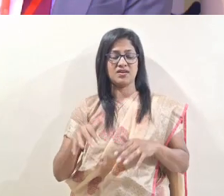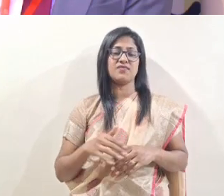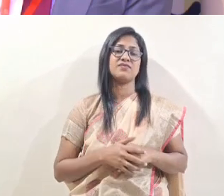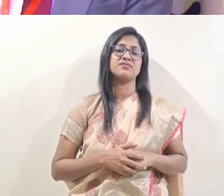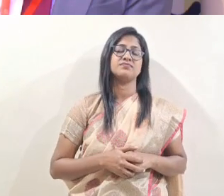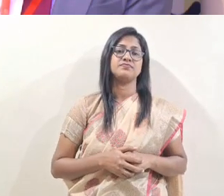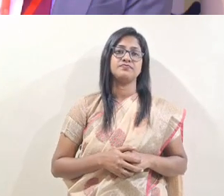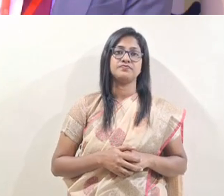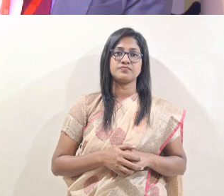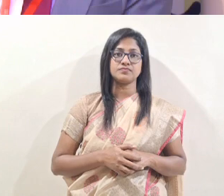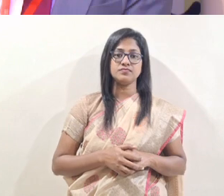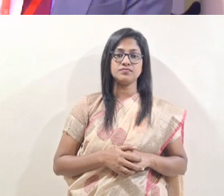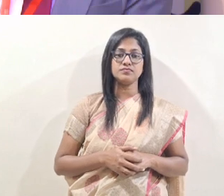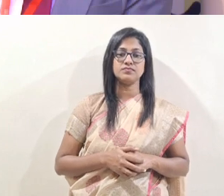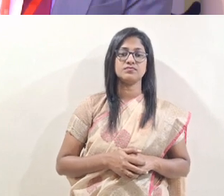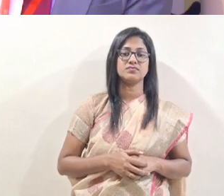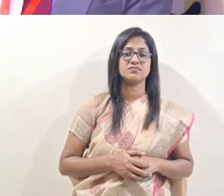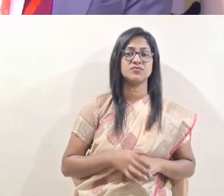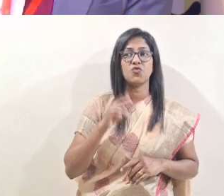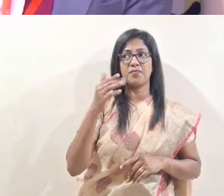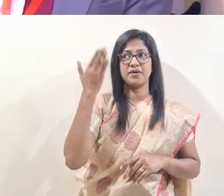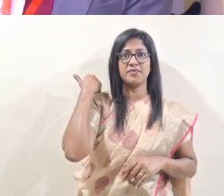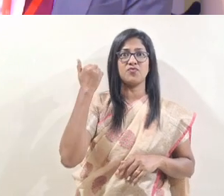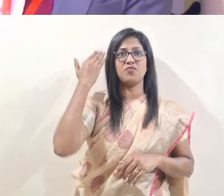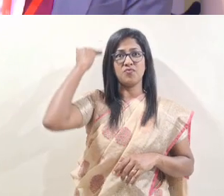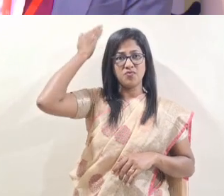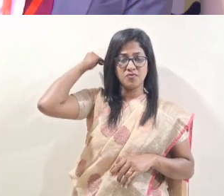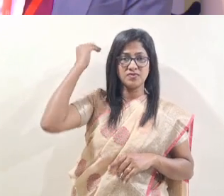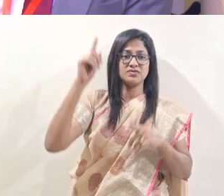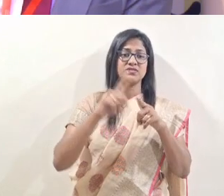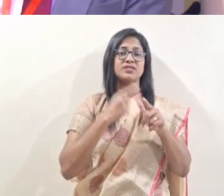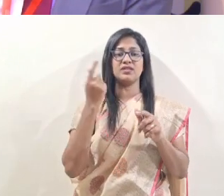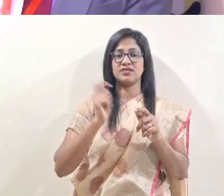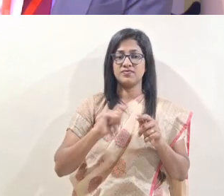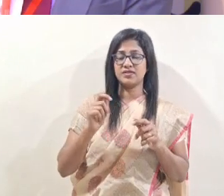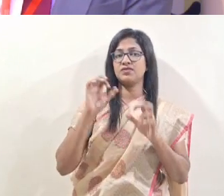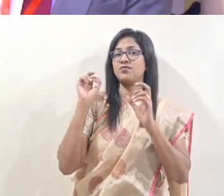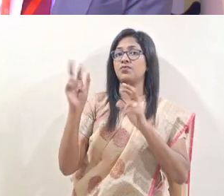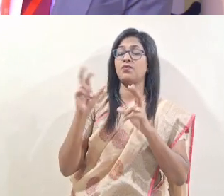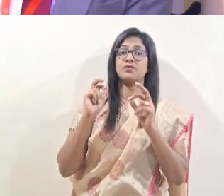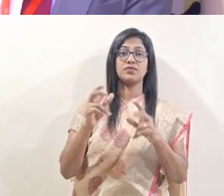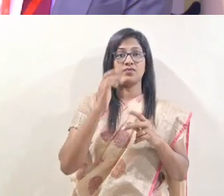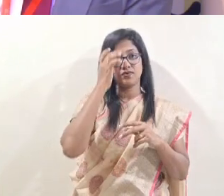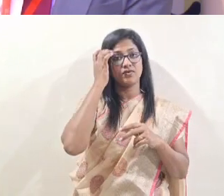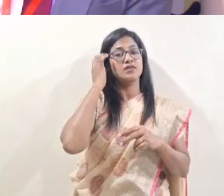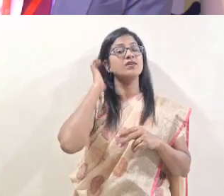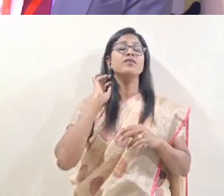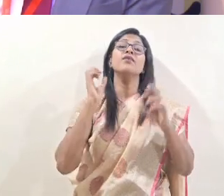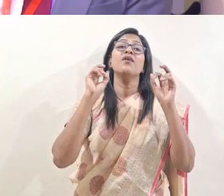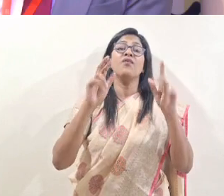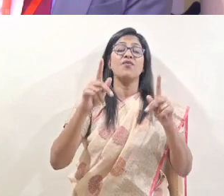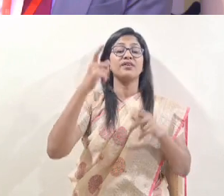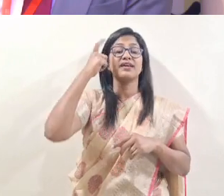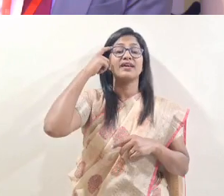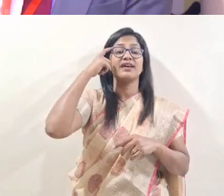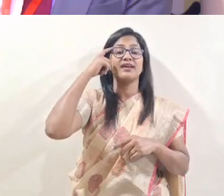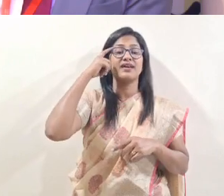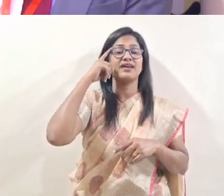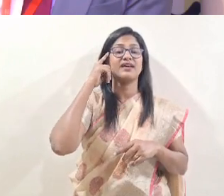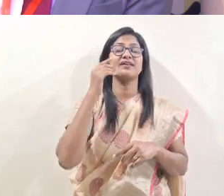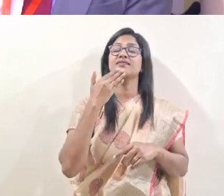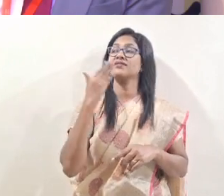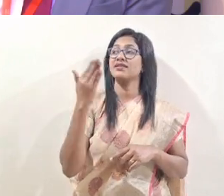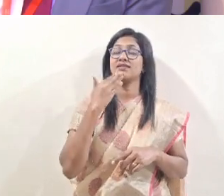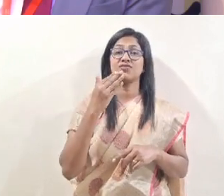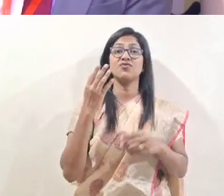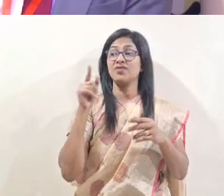been 2023 January only has been released. Okay. It talks of the grounding and everything also. So I guess Right. I think we have